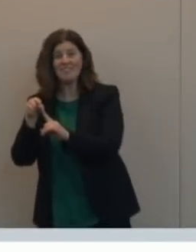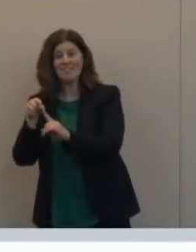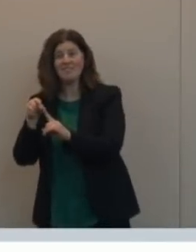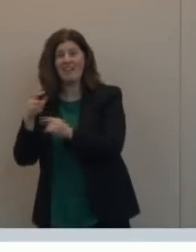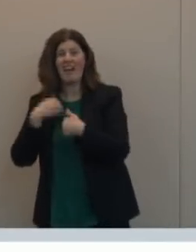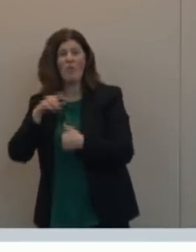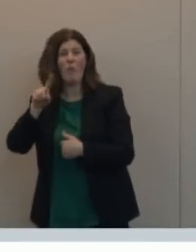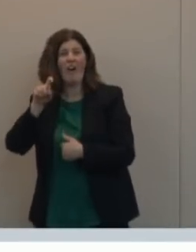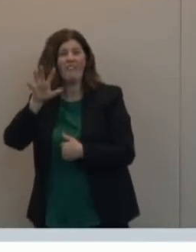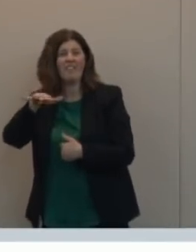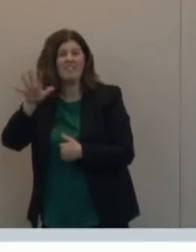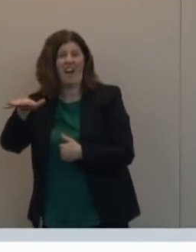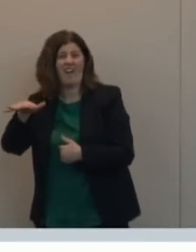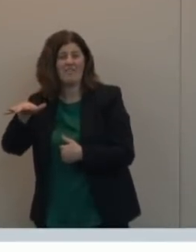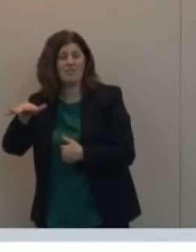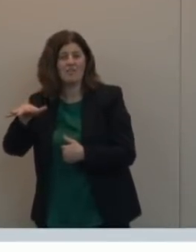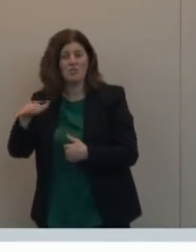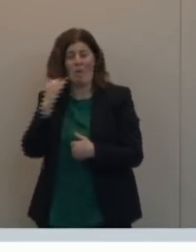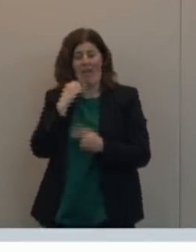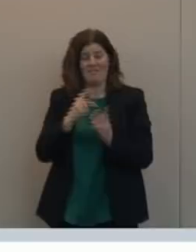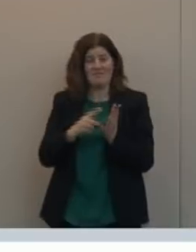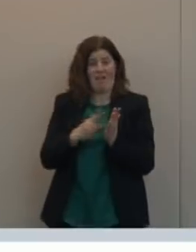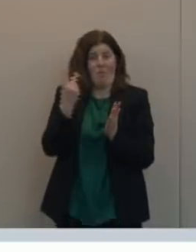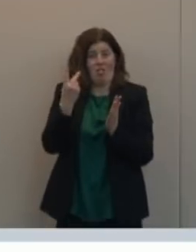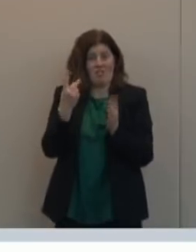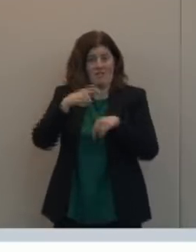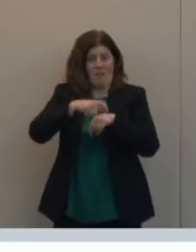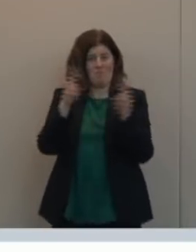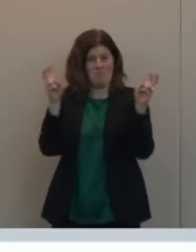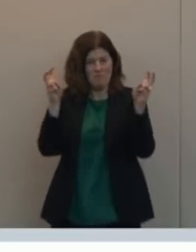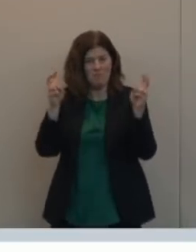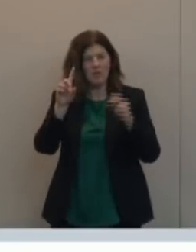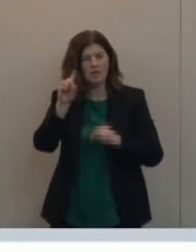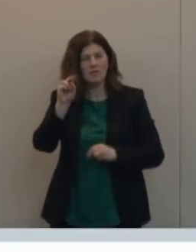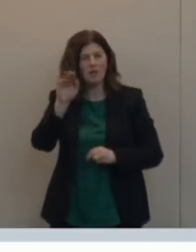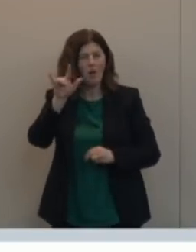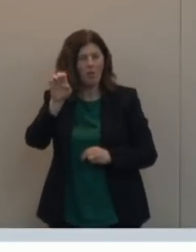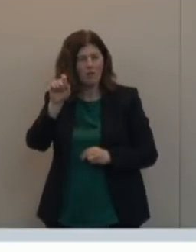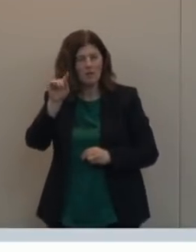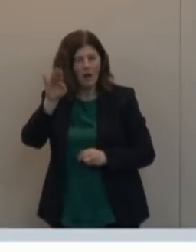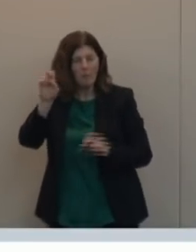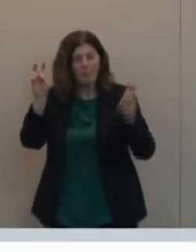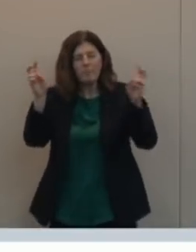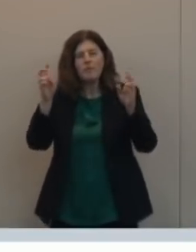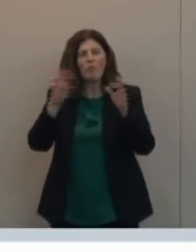have 155. So this doubling time, which is related to social